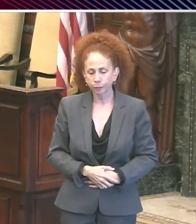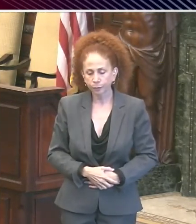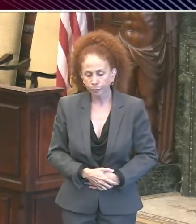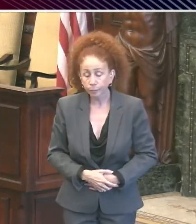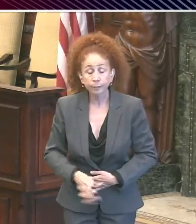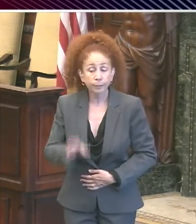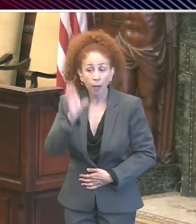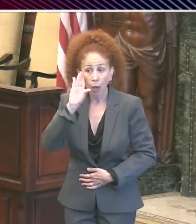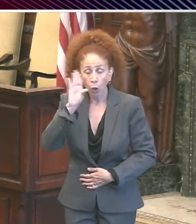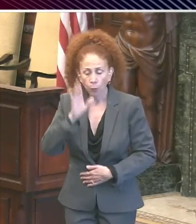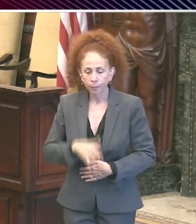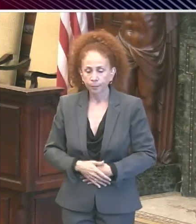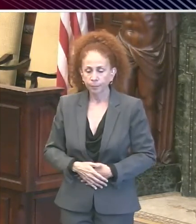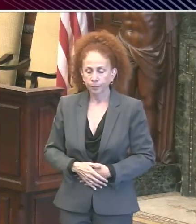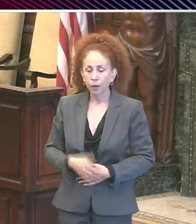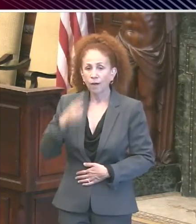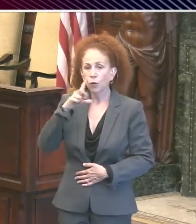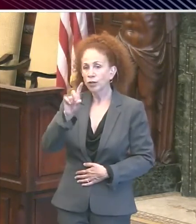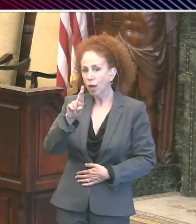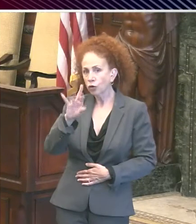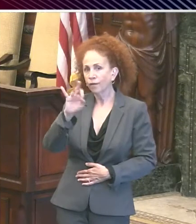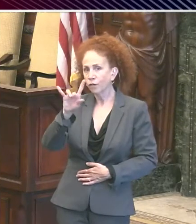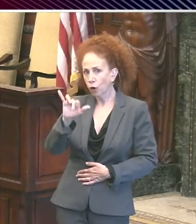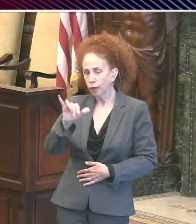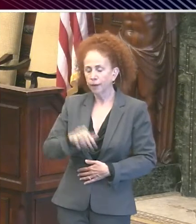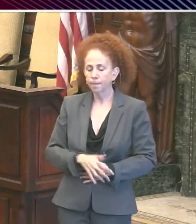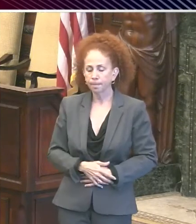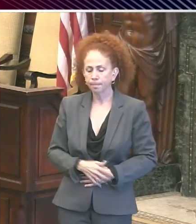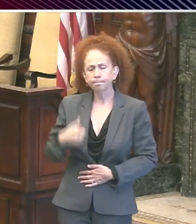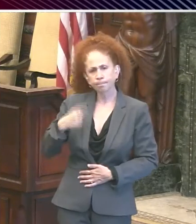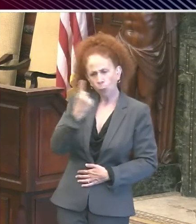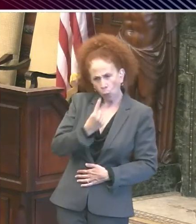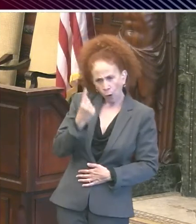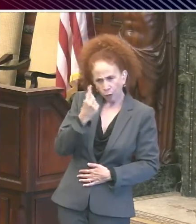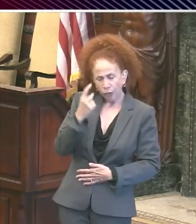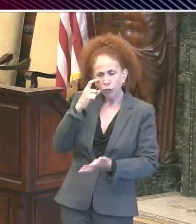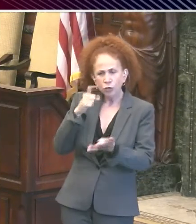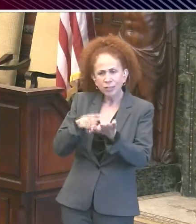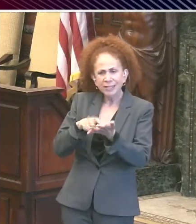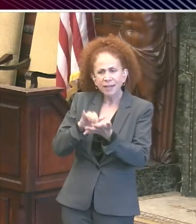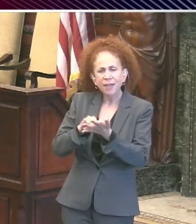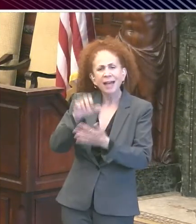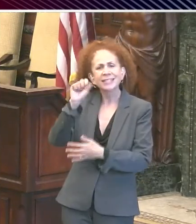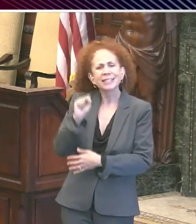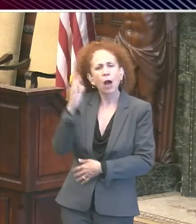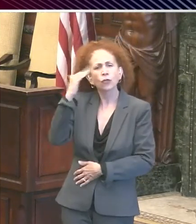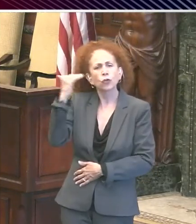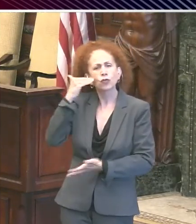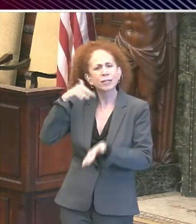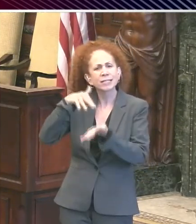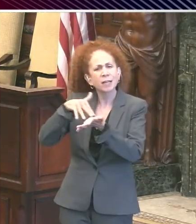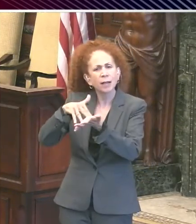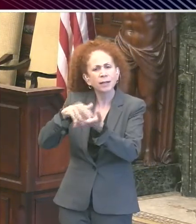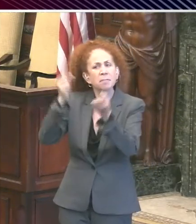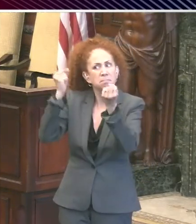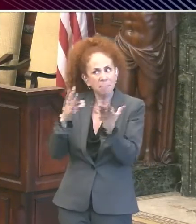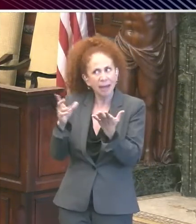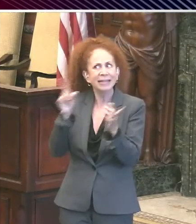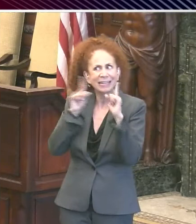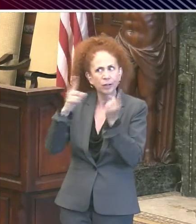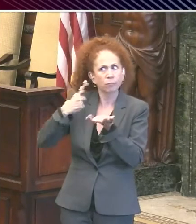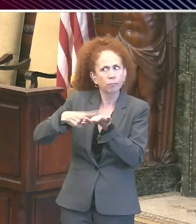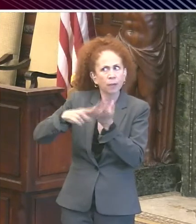Yes, hello. This is for Dr. Farley. I was wondering if you saw that South Korea study that a lot of people have been talking